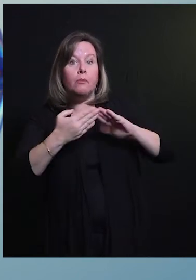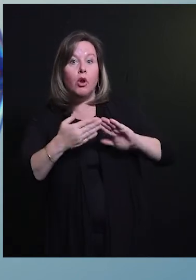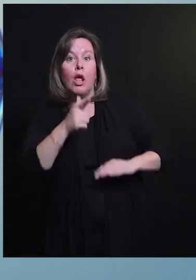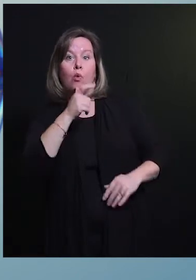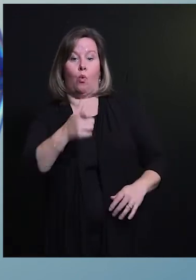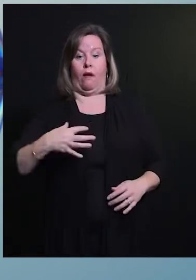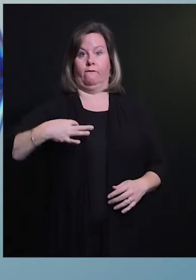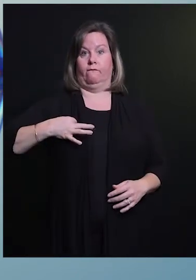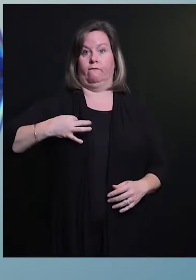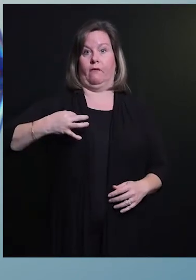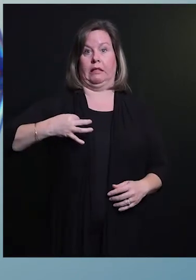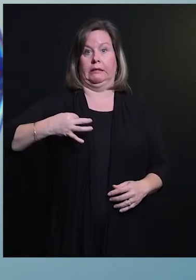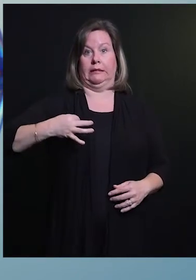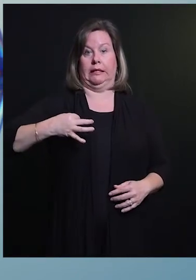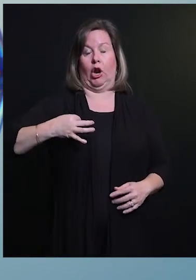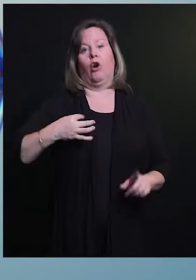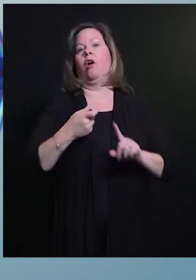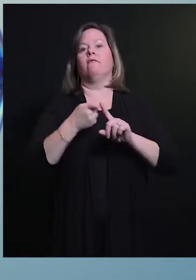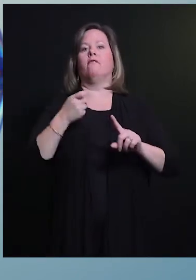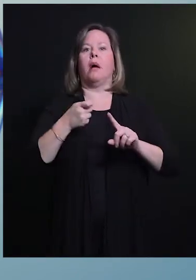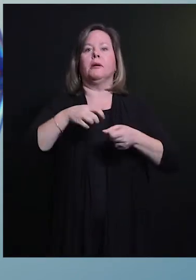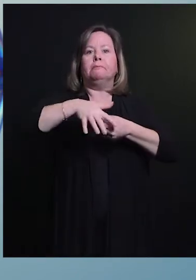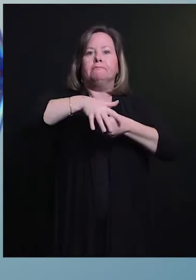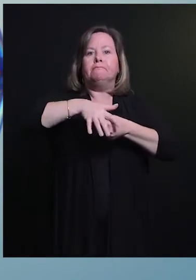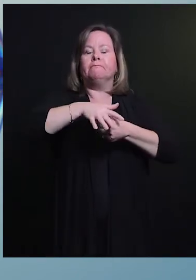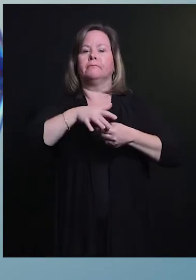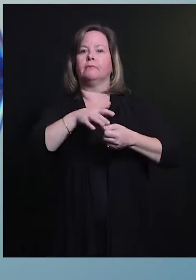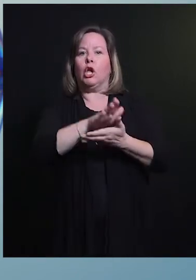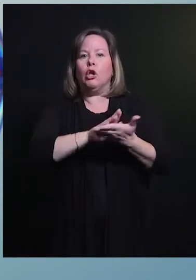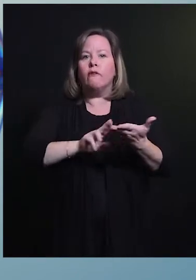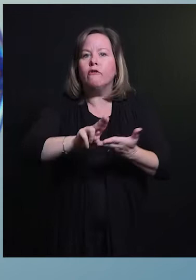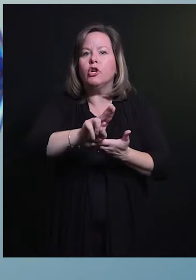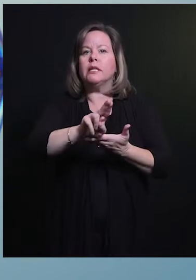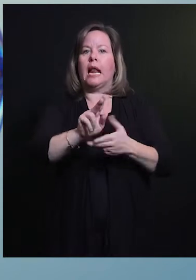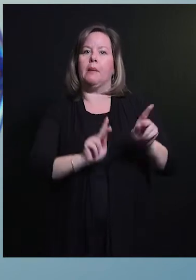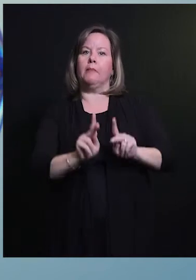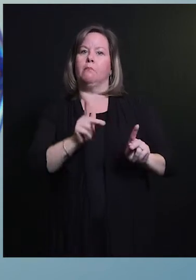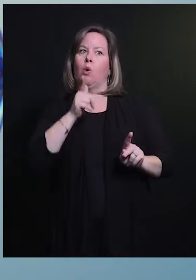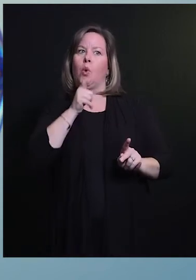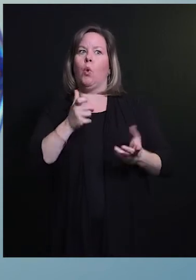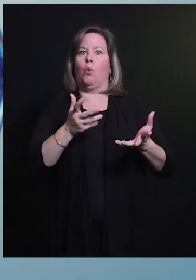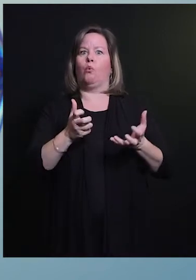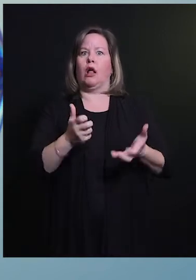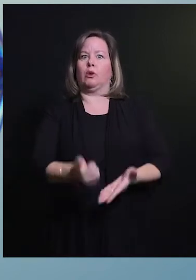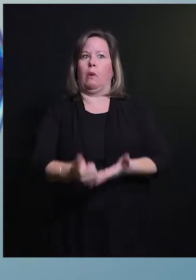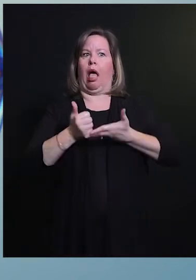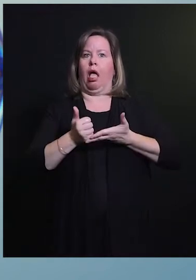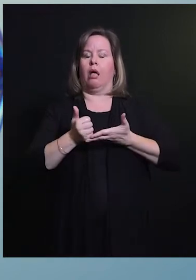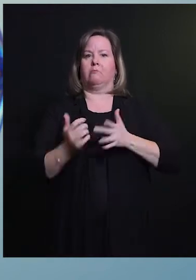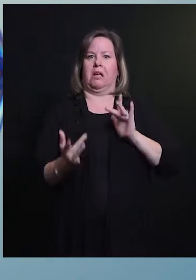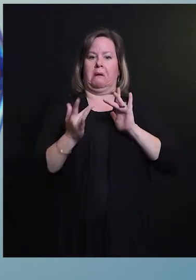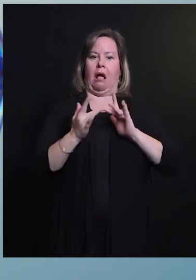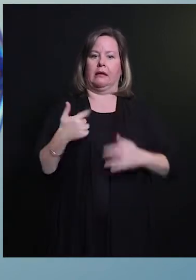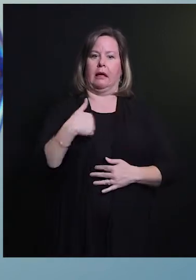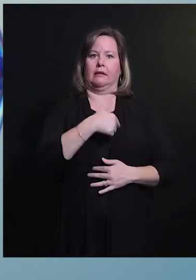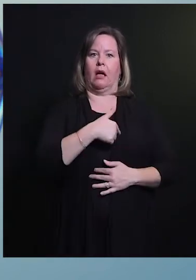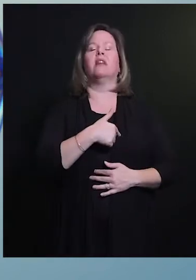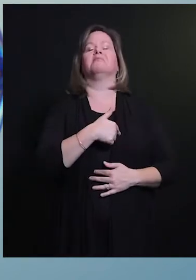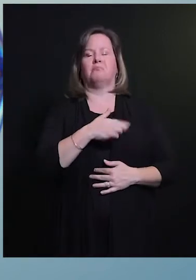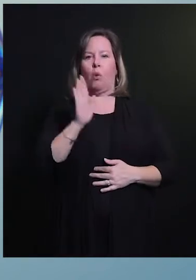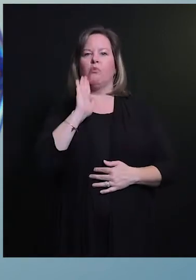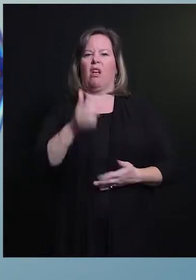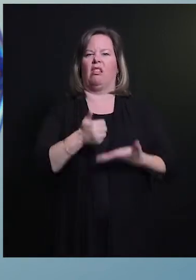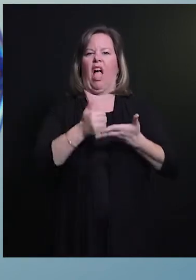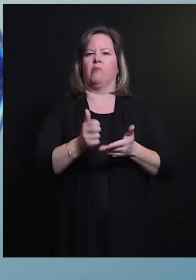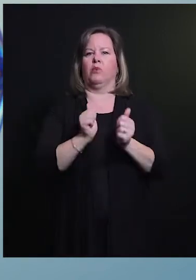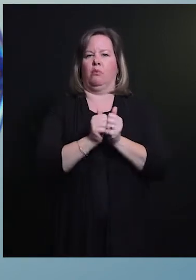to help us out with this. They come from local universities and just general people in the community who wanted to help out, and they've contacted us, and